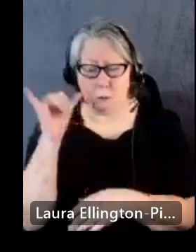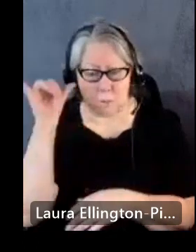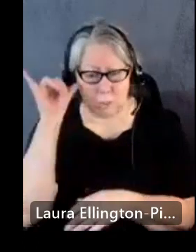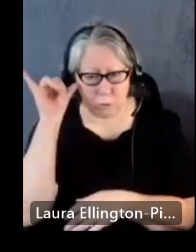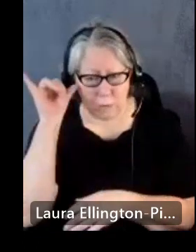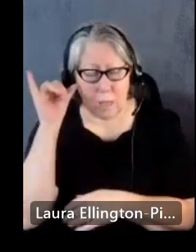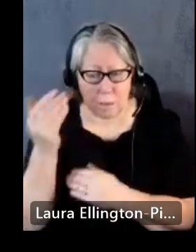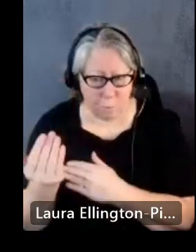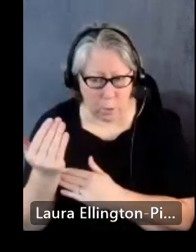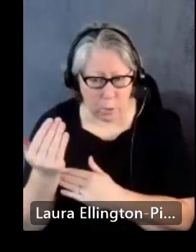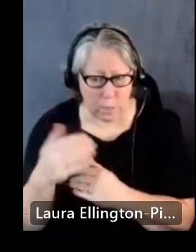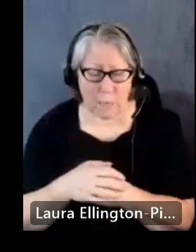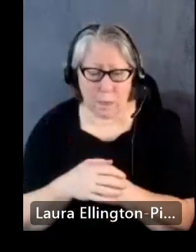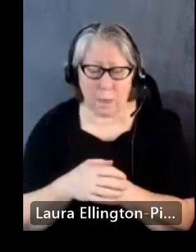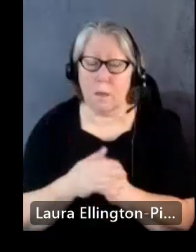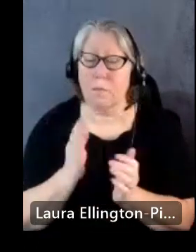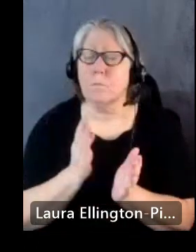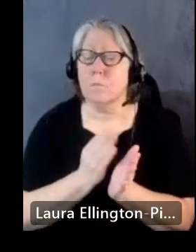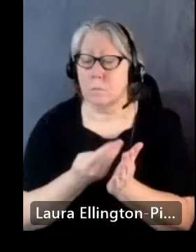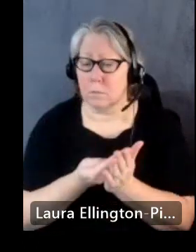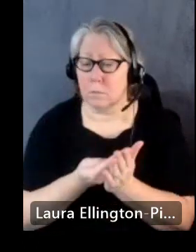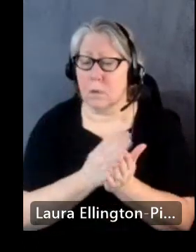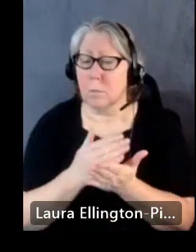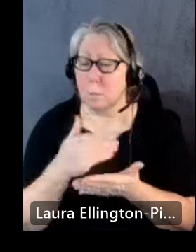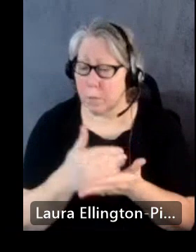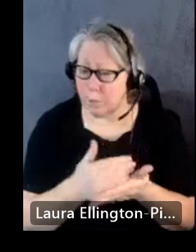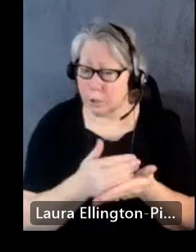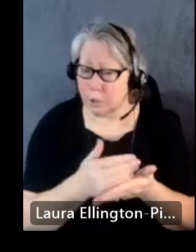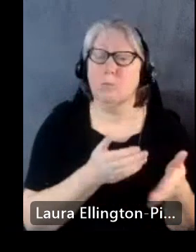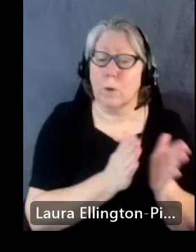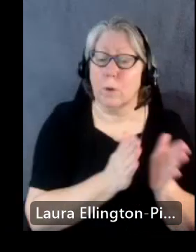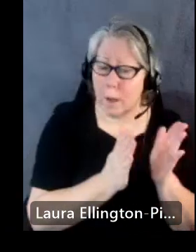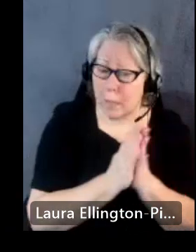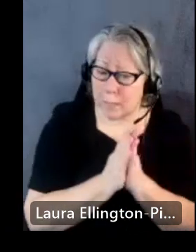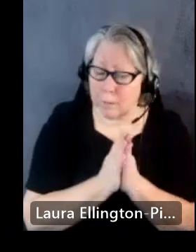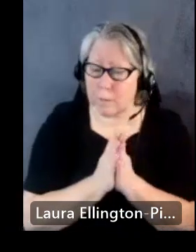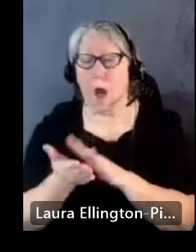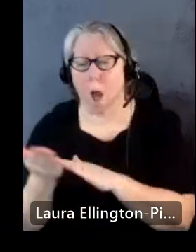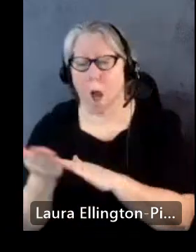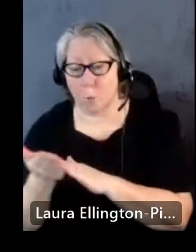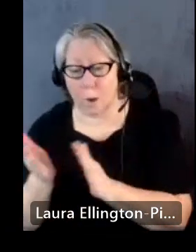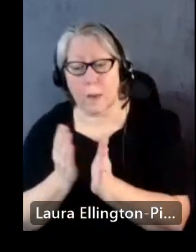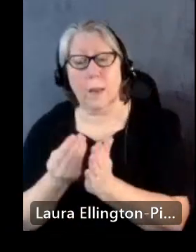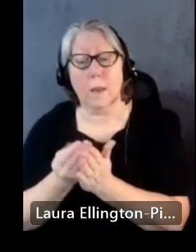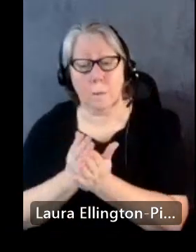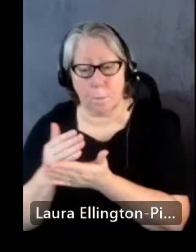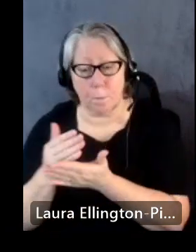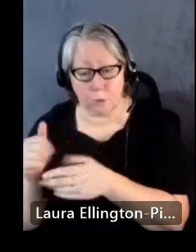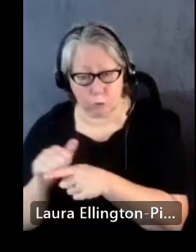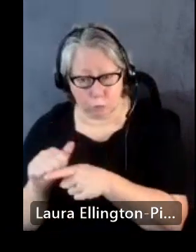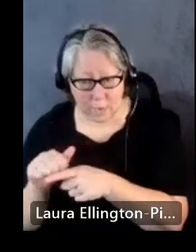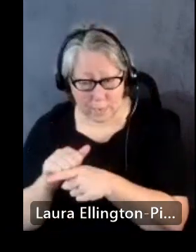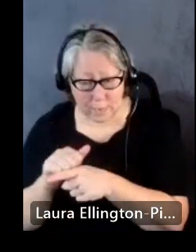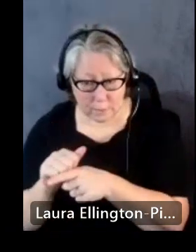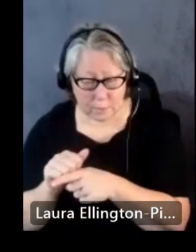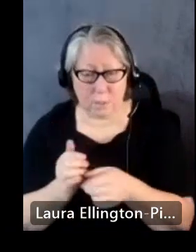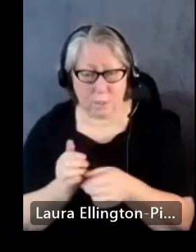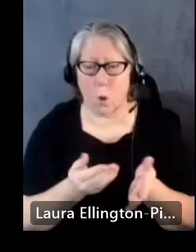we also do budget requests and operating budget trainings. Budget request training will be coming up here in a couple